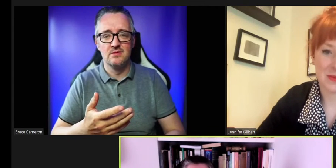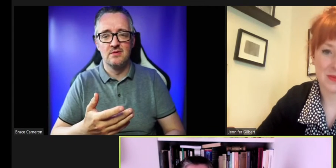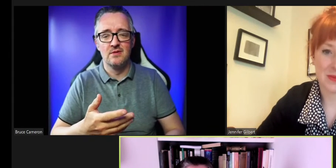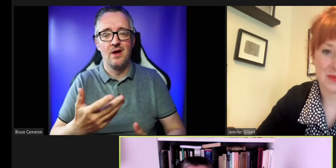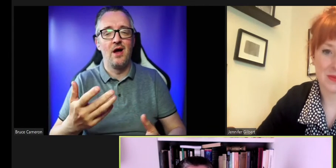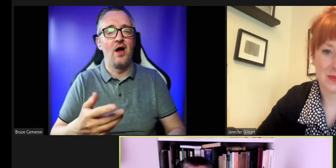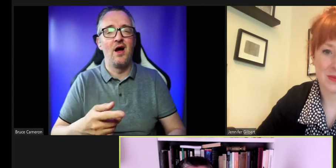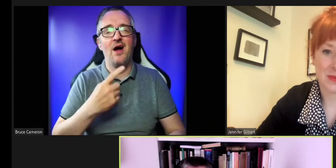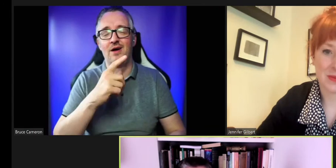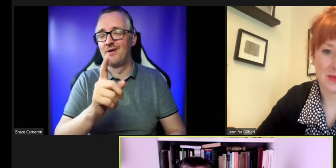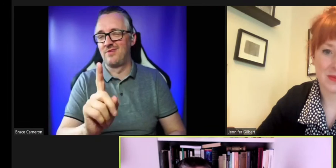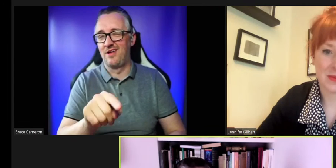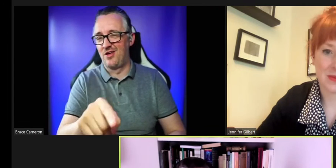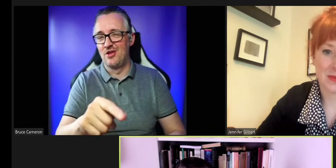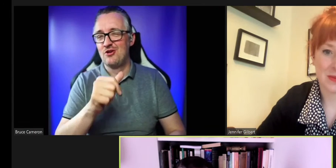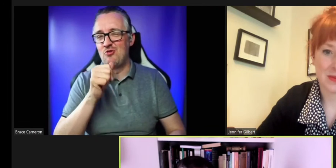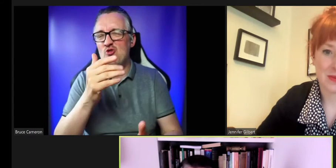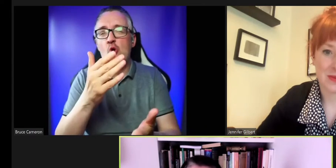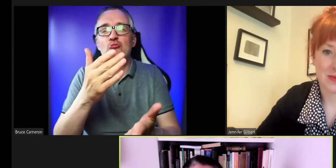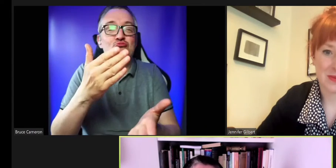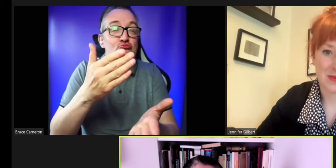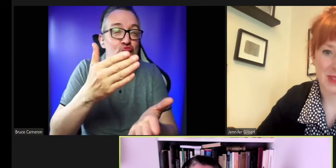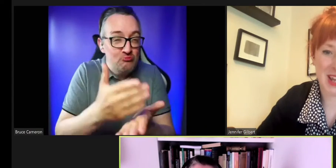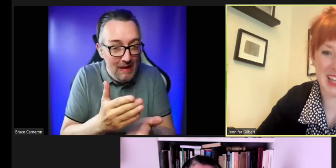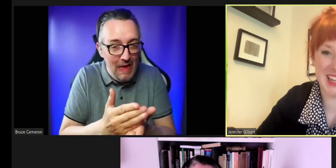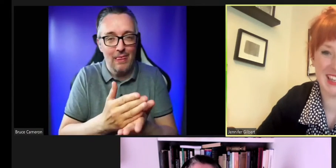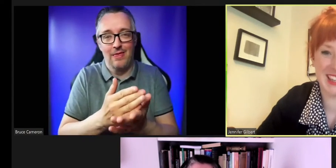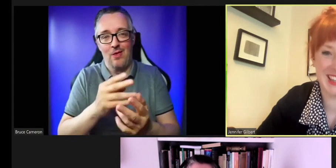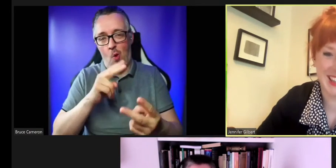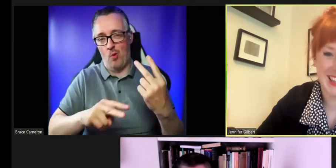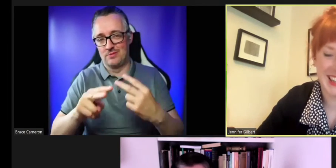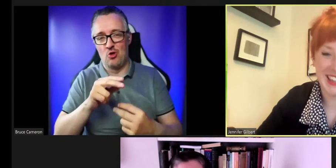no, but you're not, you know, you're not really autistic.